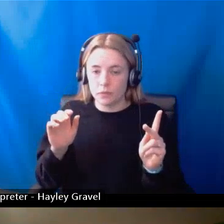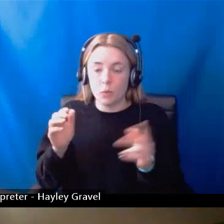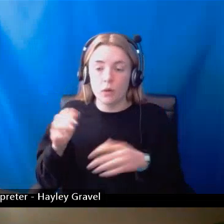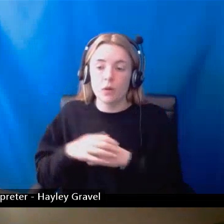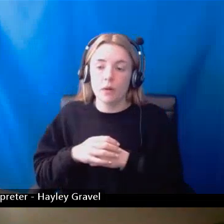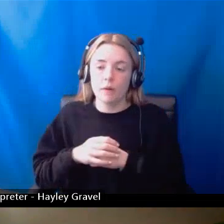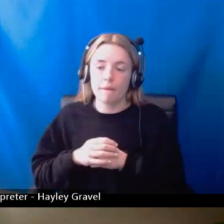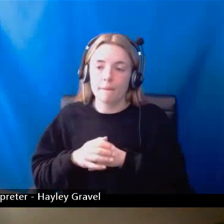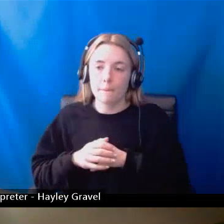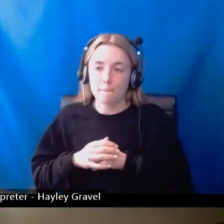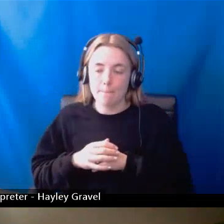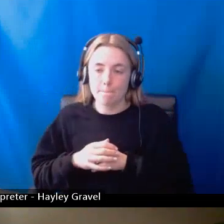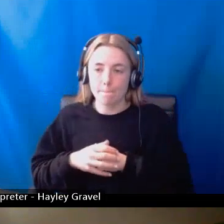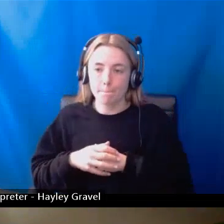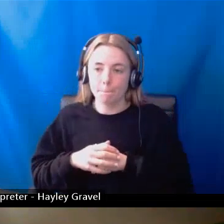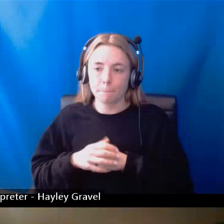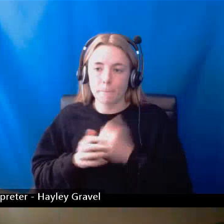oops.